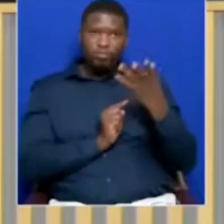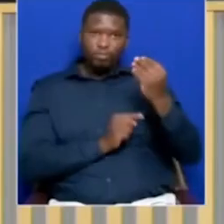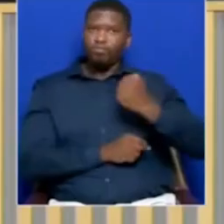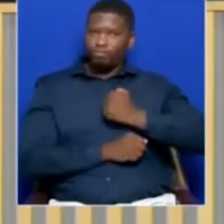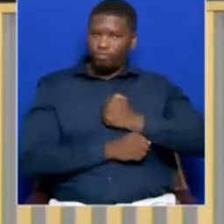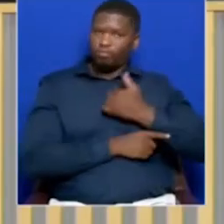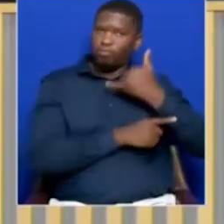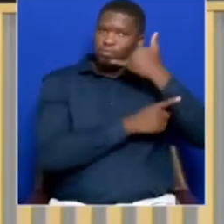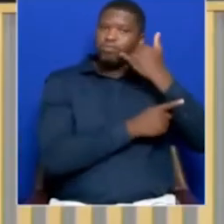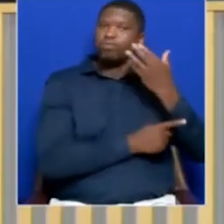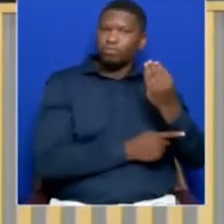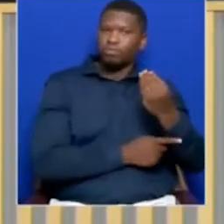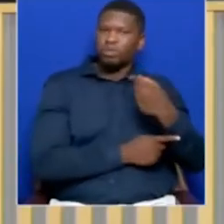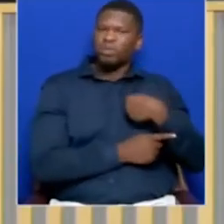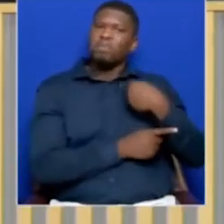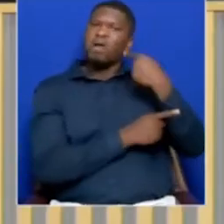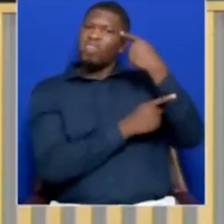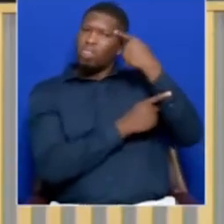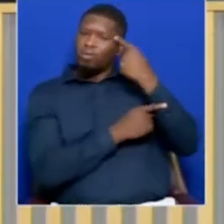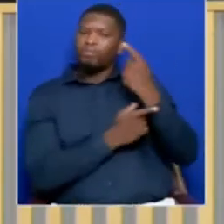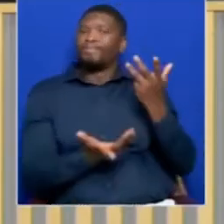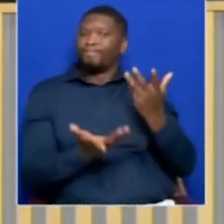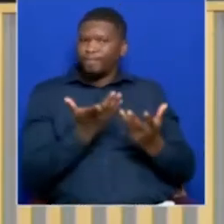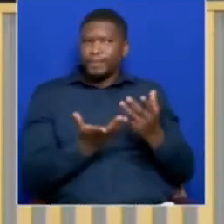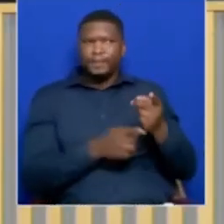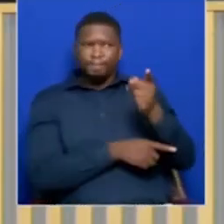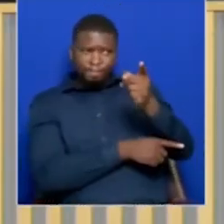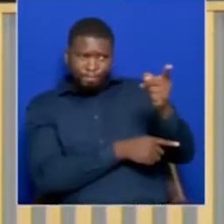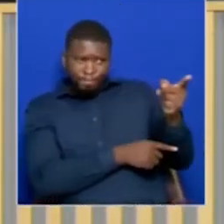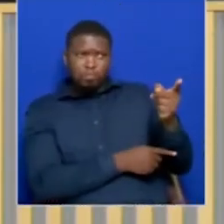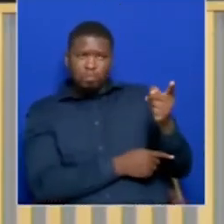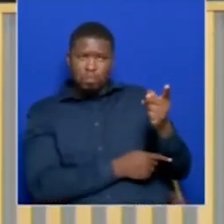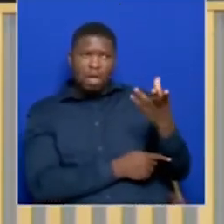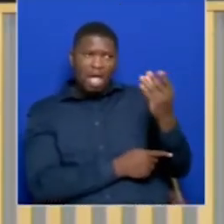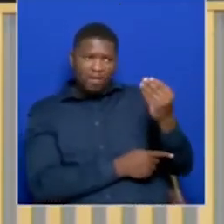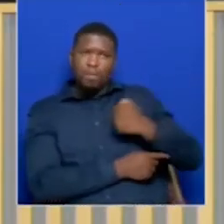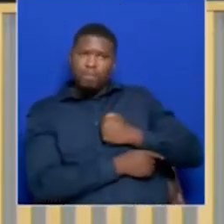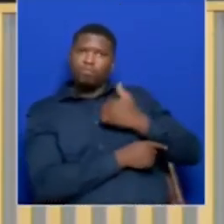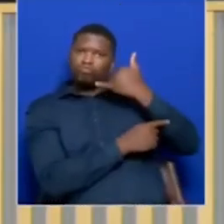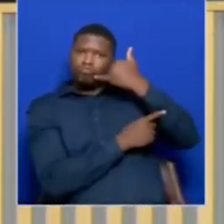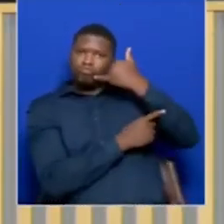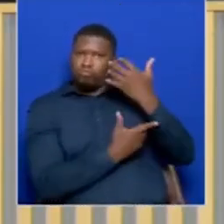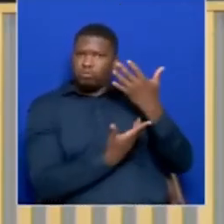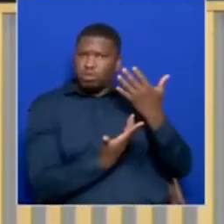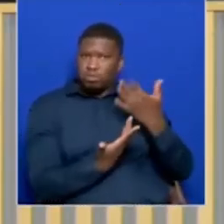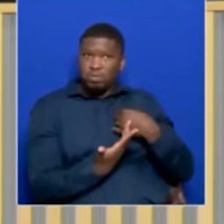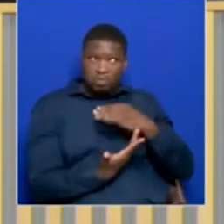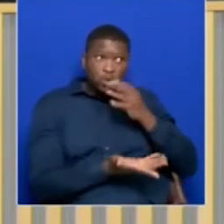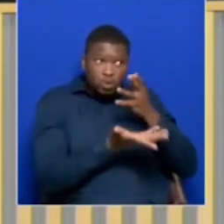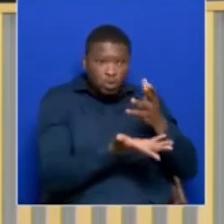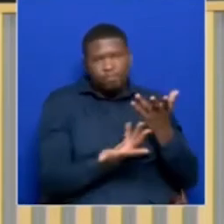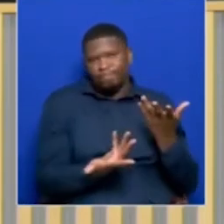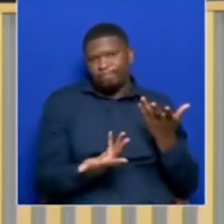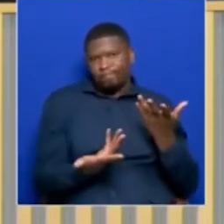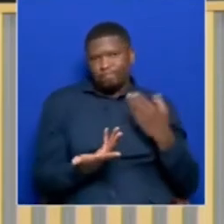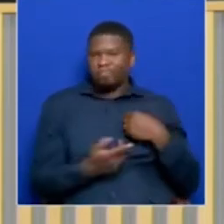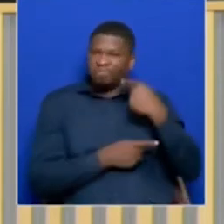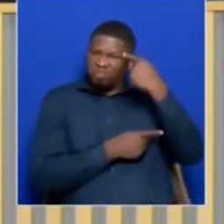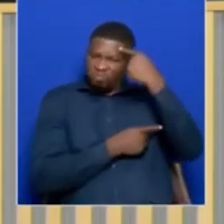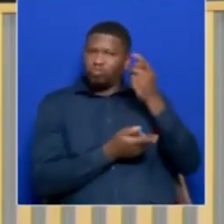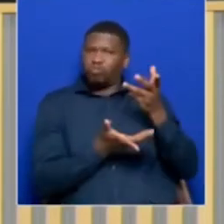myself that it might be one of them, but I'm not saying it's them, but I thought to myself it might be one of them. Thank